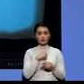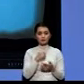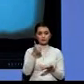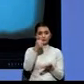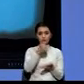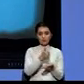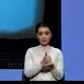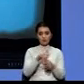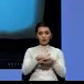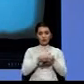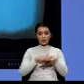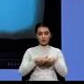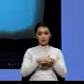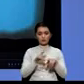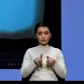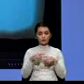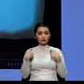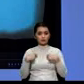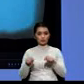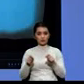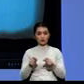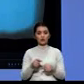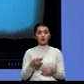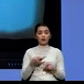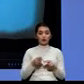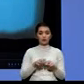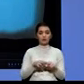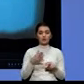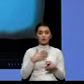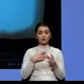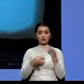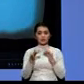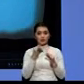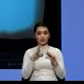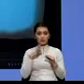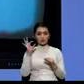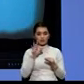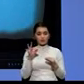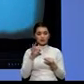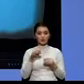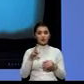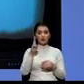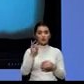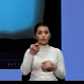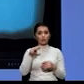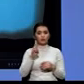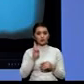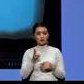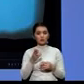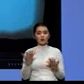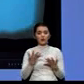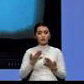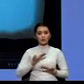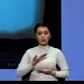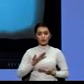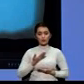bo'lib, uni xalqini qul qilib sotish edi. Demak, biz bu haqda gaplashdik, to'g'rimi? Qullar kimlar? Ular qanday